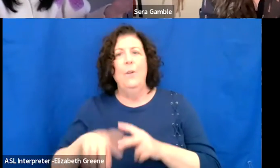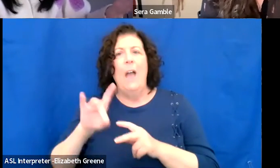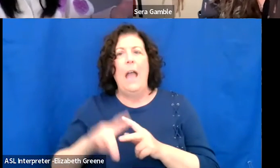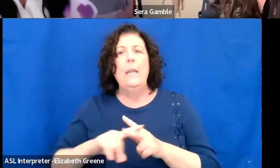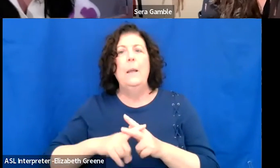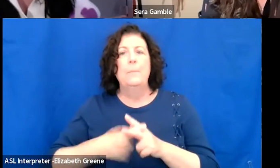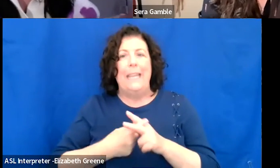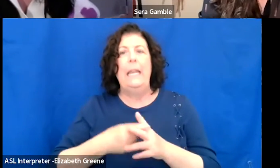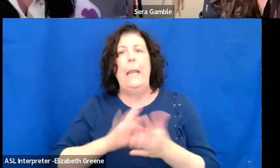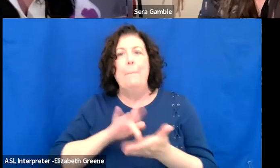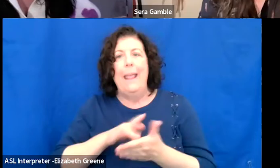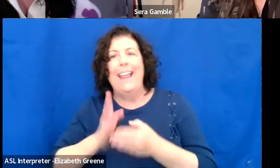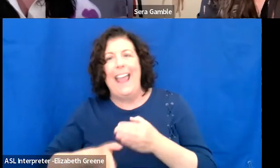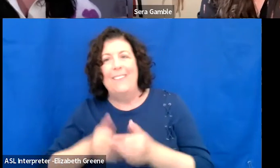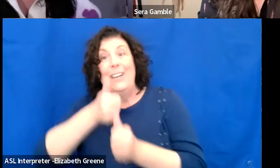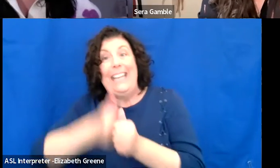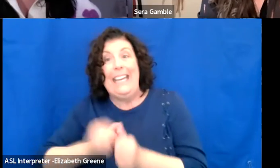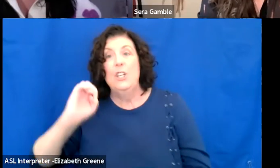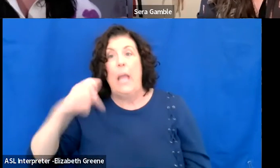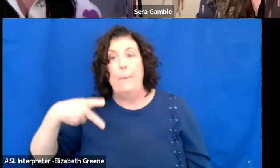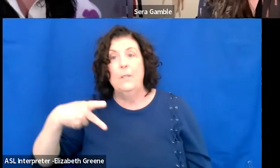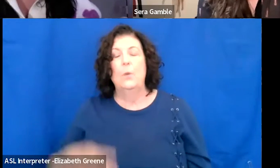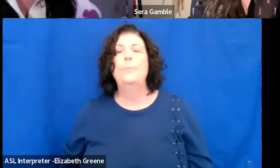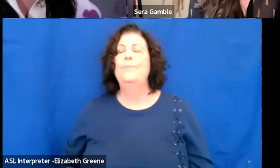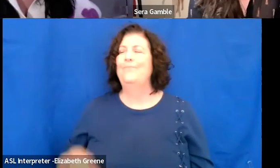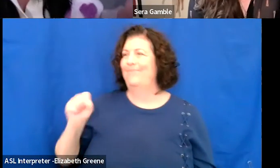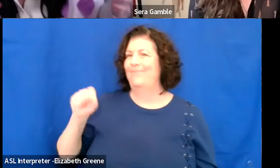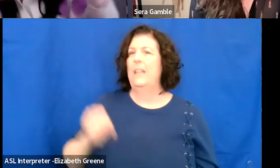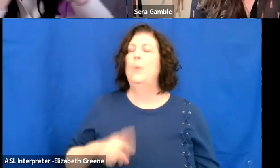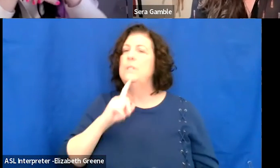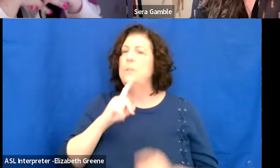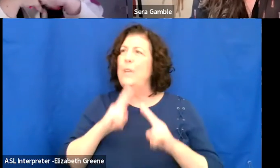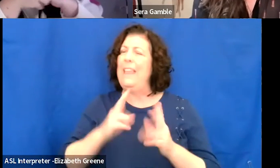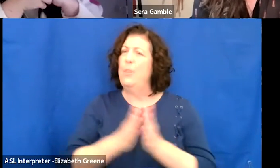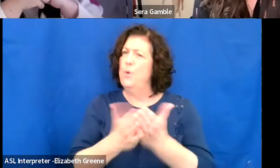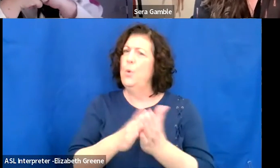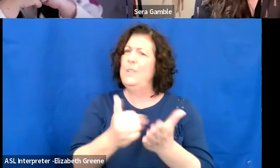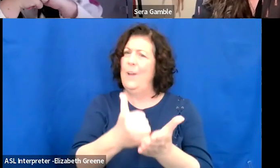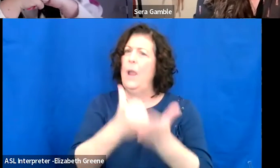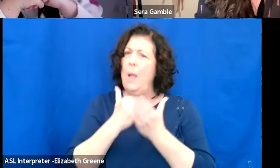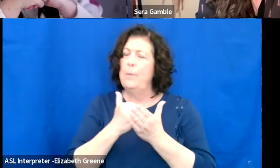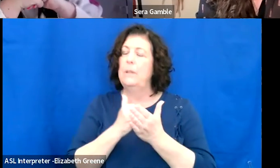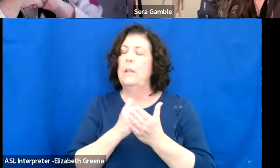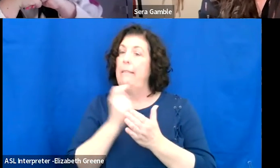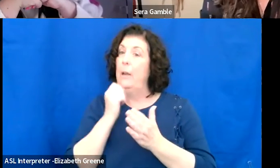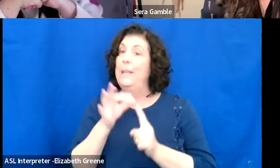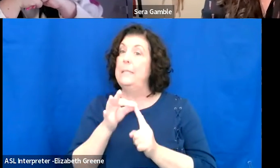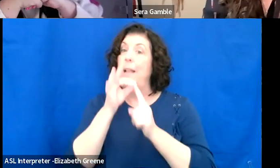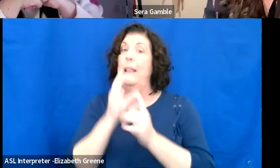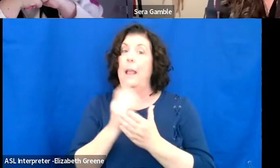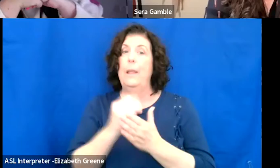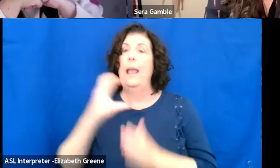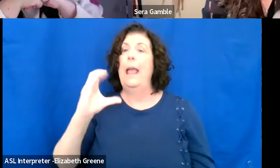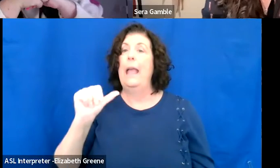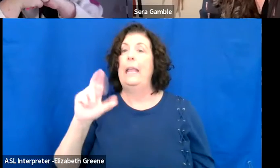and figure that out. Yeah, I mean, it was unusually helpful. actually, as a book to adapt. Caroline had written a little bit